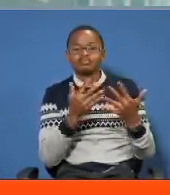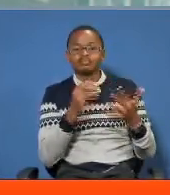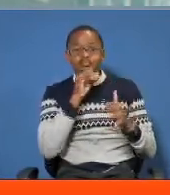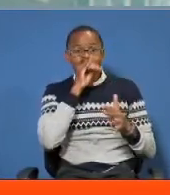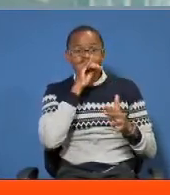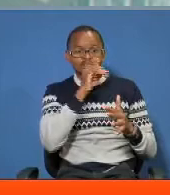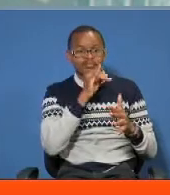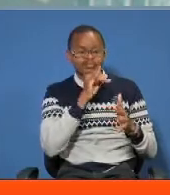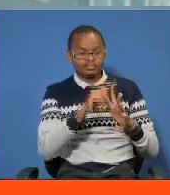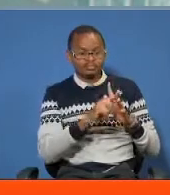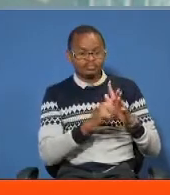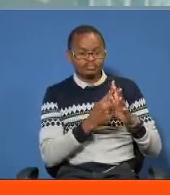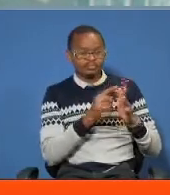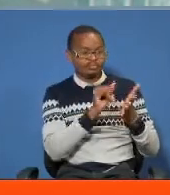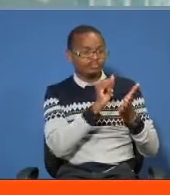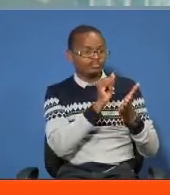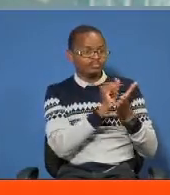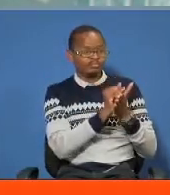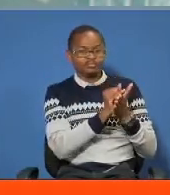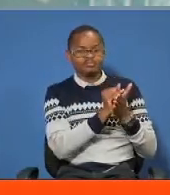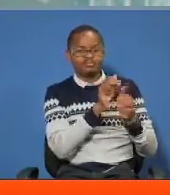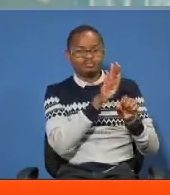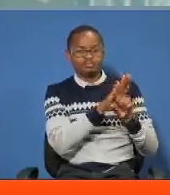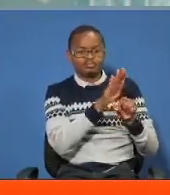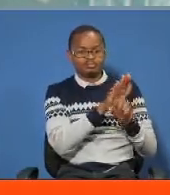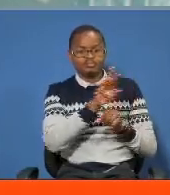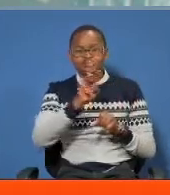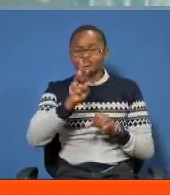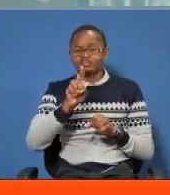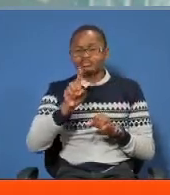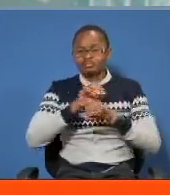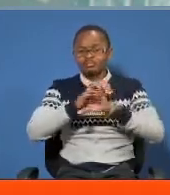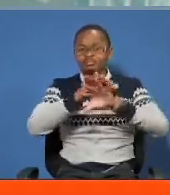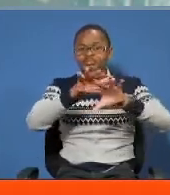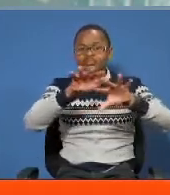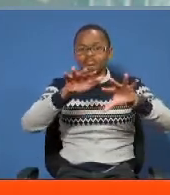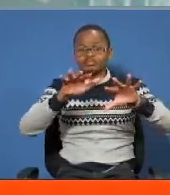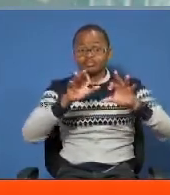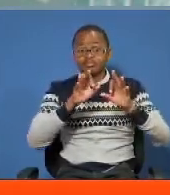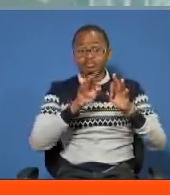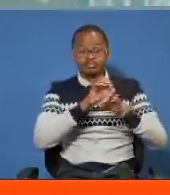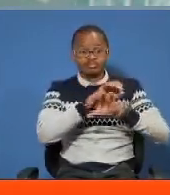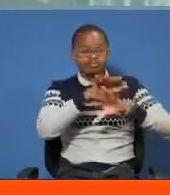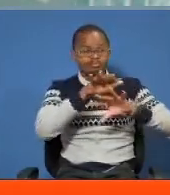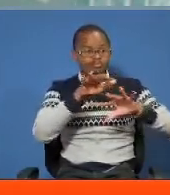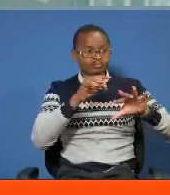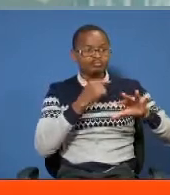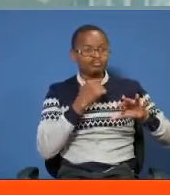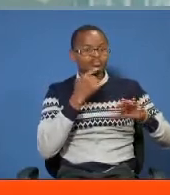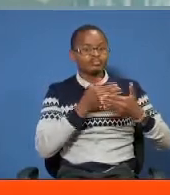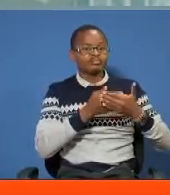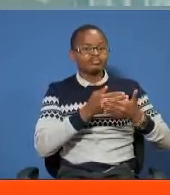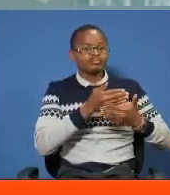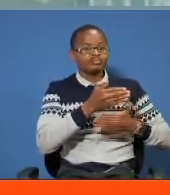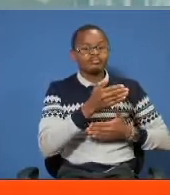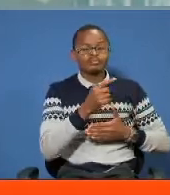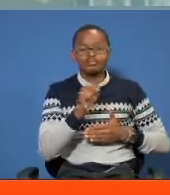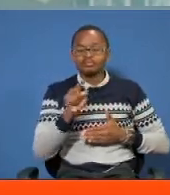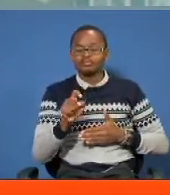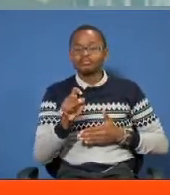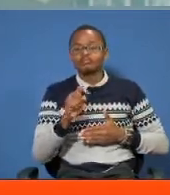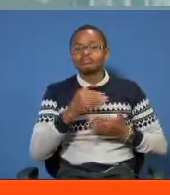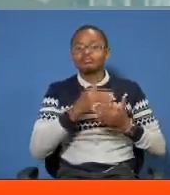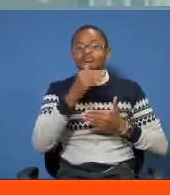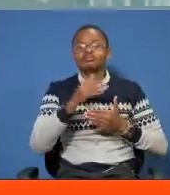product? Is it a startup that will produce many of them and distribute? Okay, if you're distributing, who is buying? Yeah,